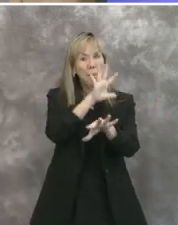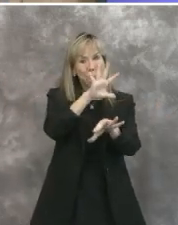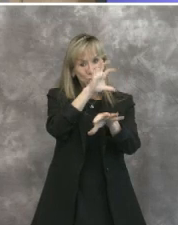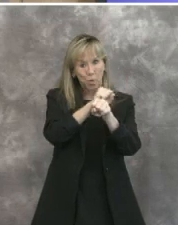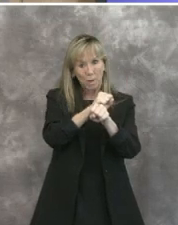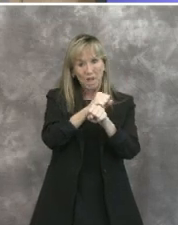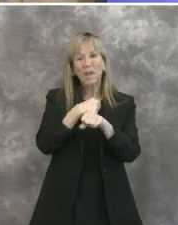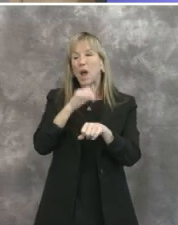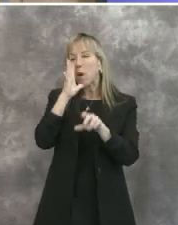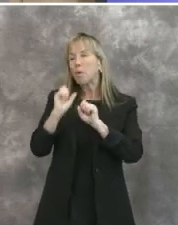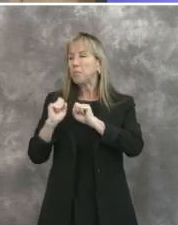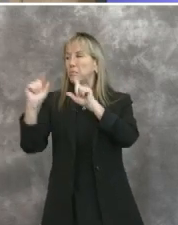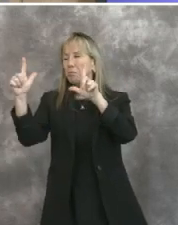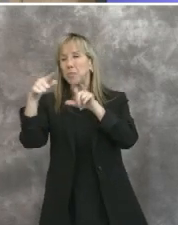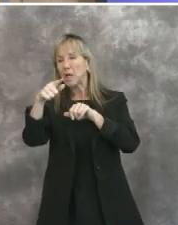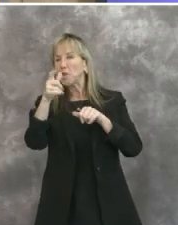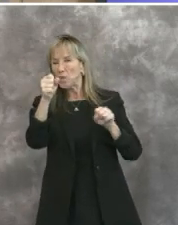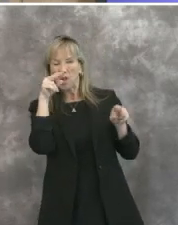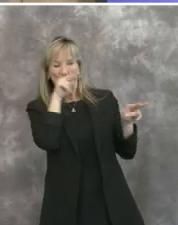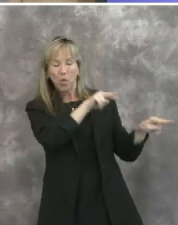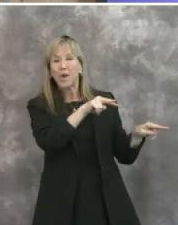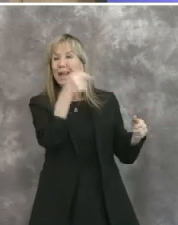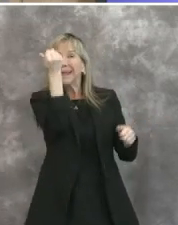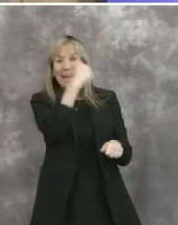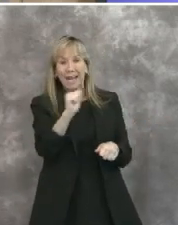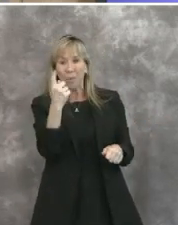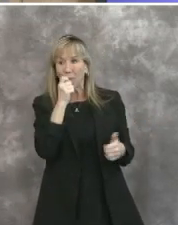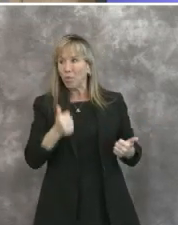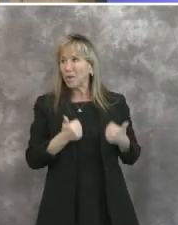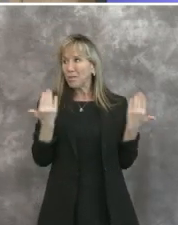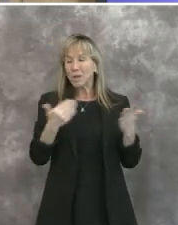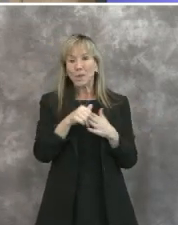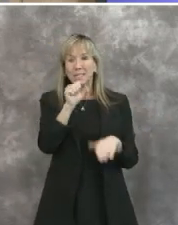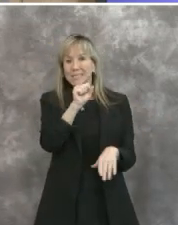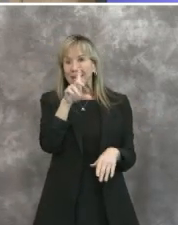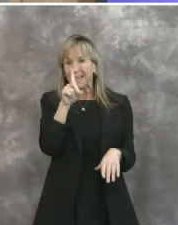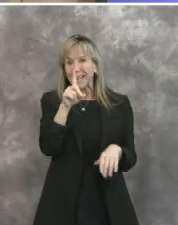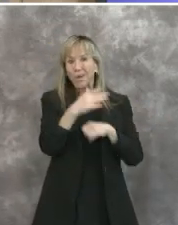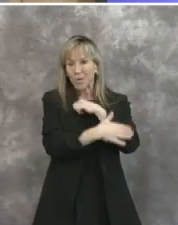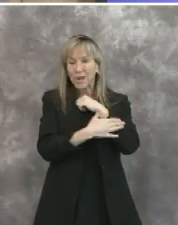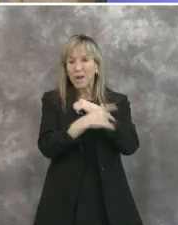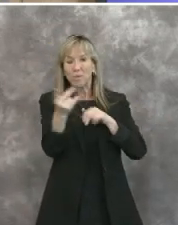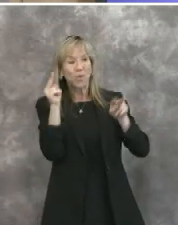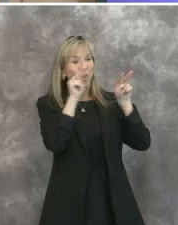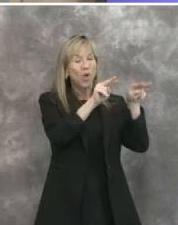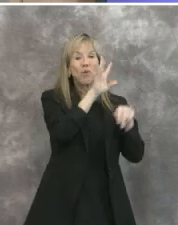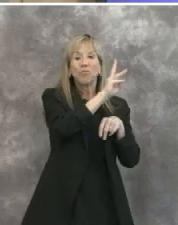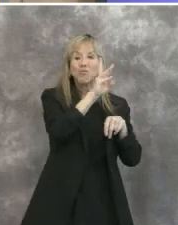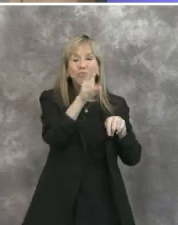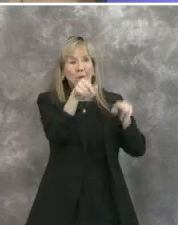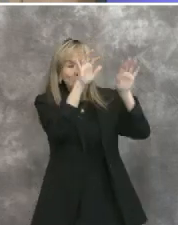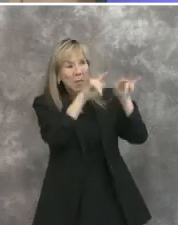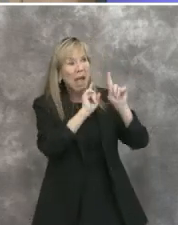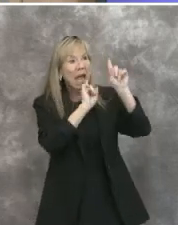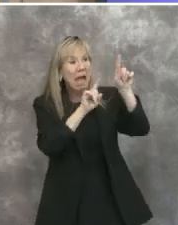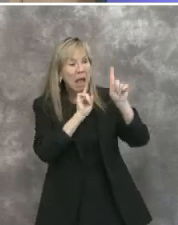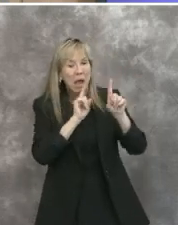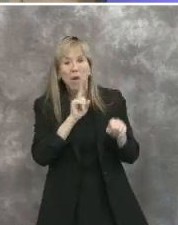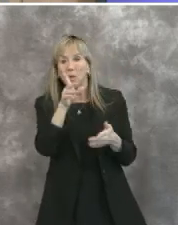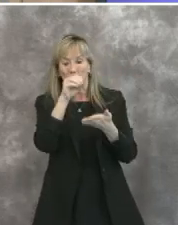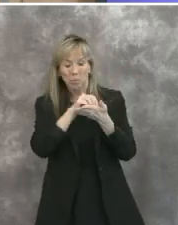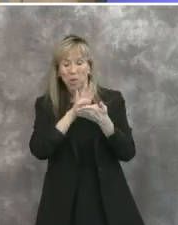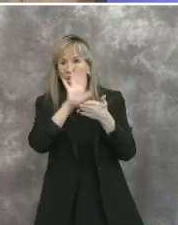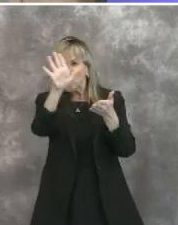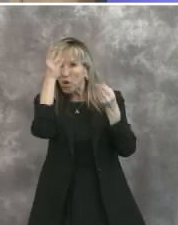you can go to. Any San Diegan can go to this website, answer a few basic questions, insert your information, and then